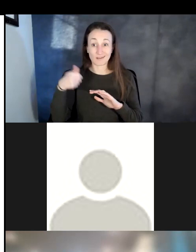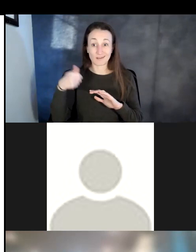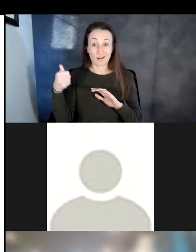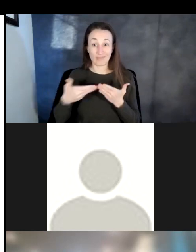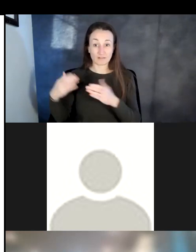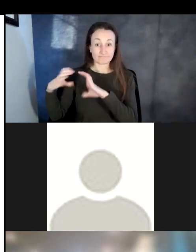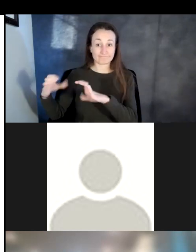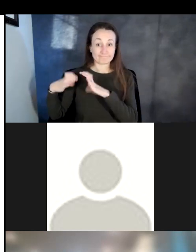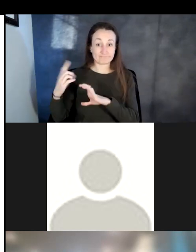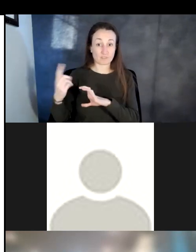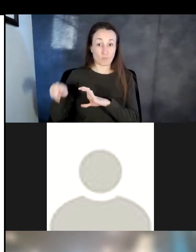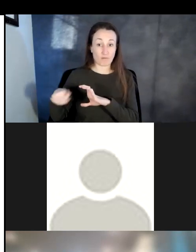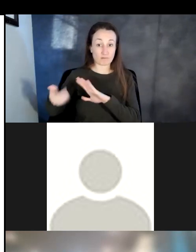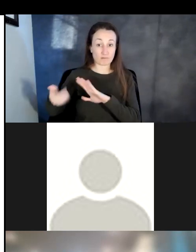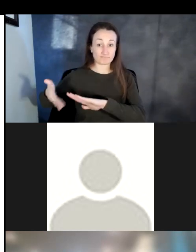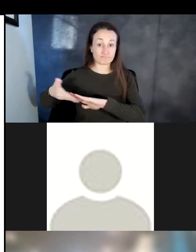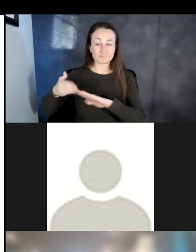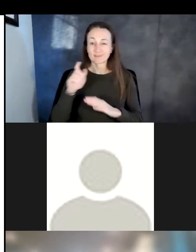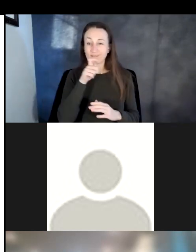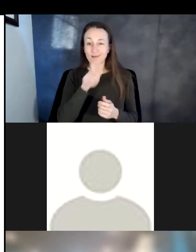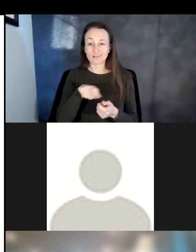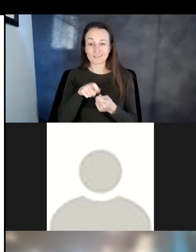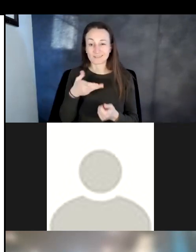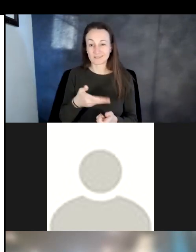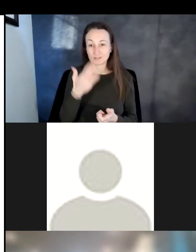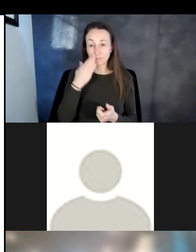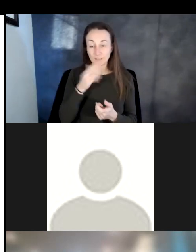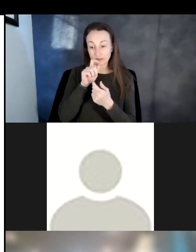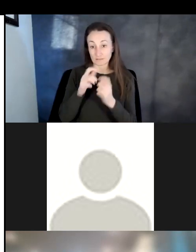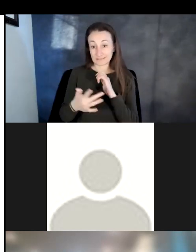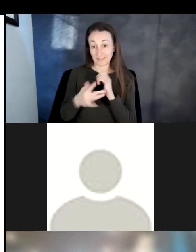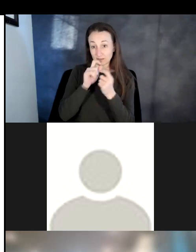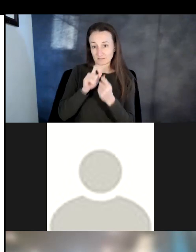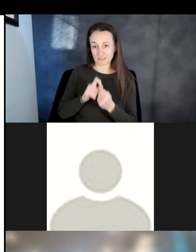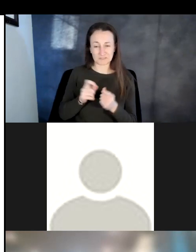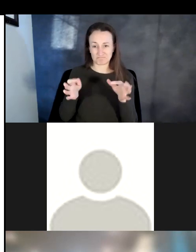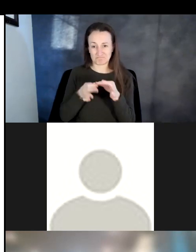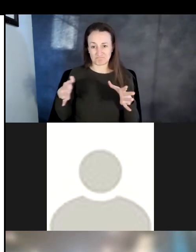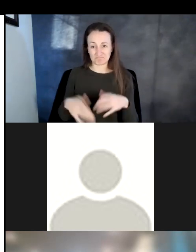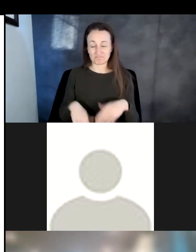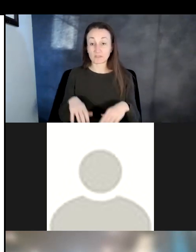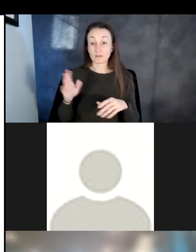go heavily into the details here because the technical details don't really matter that much. But the full pipeline is you start from overnight